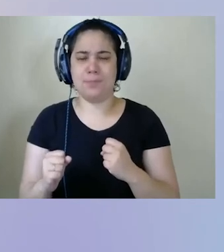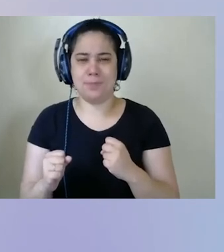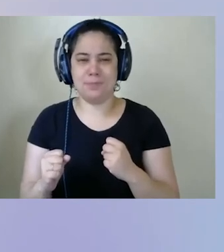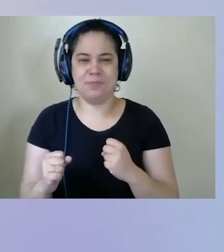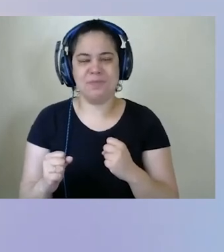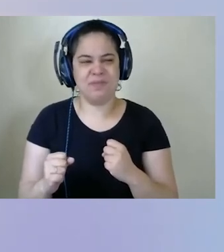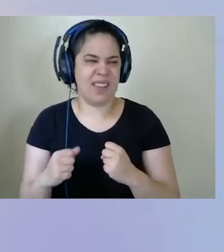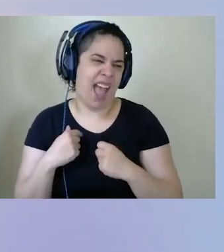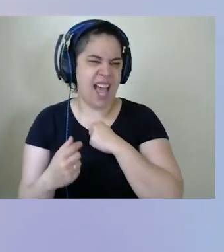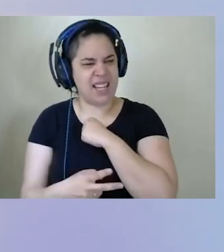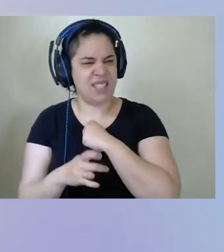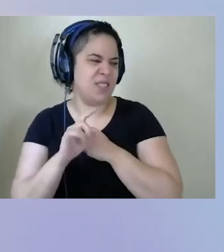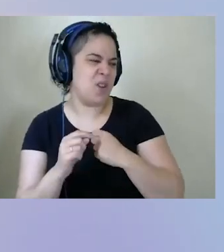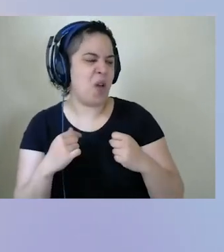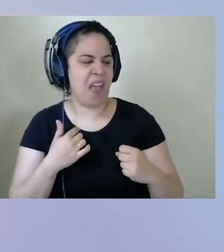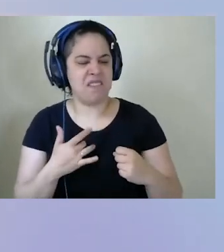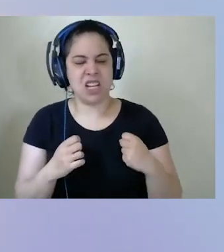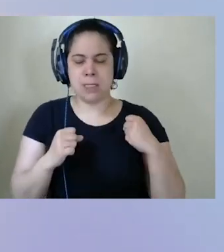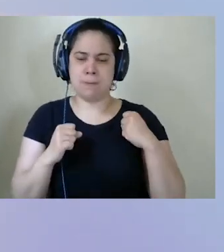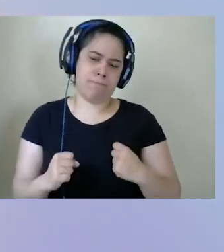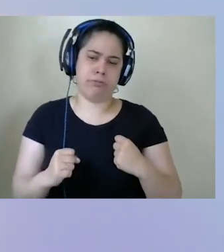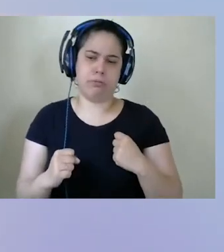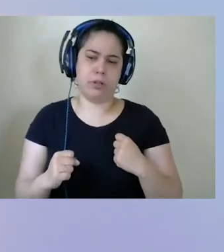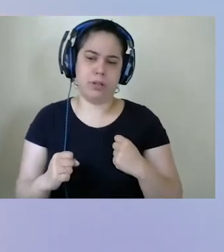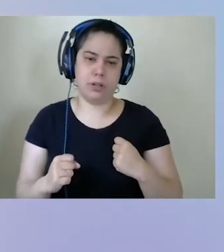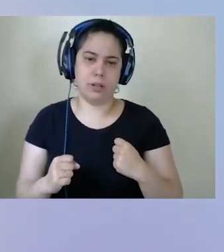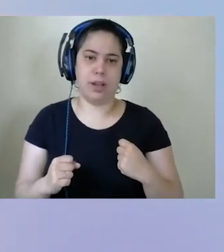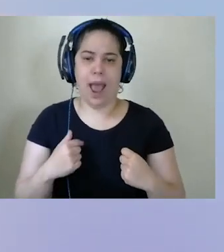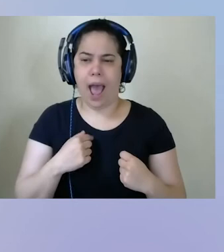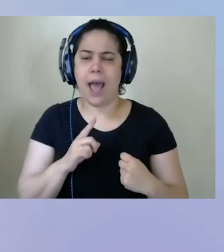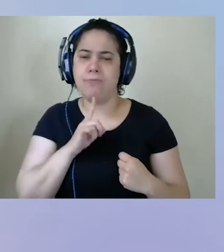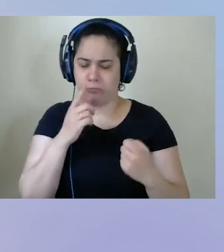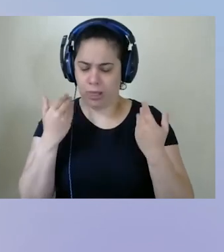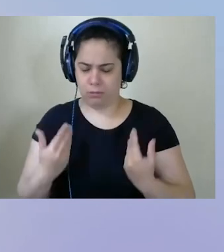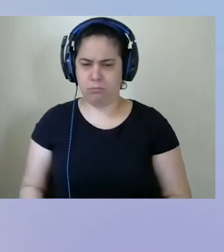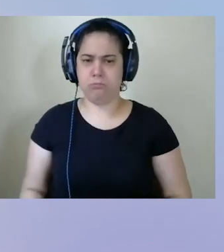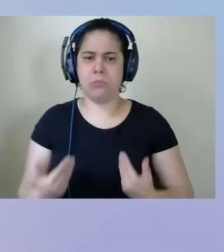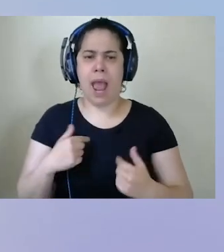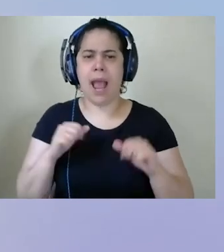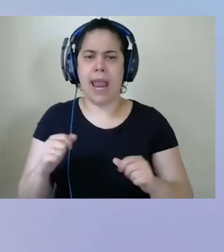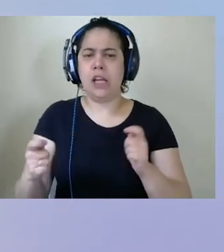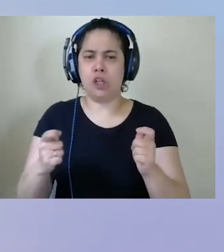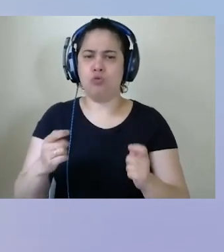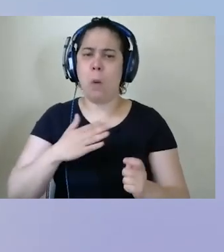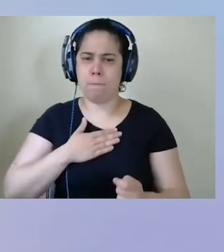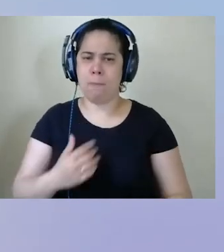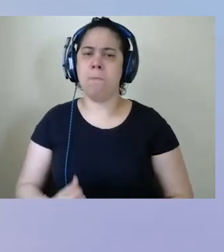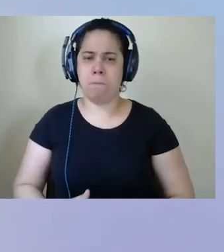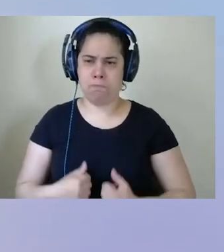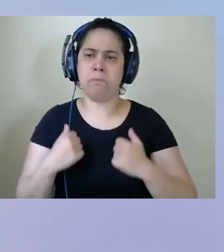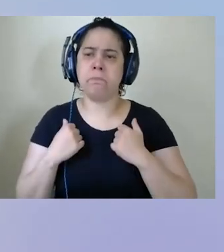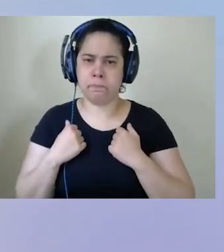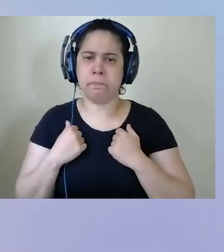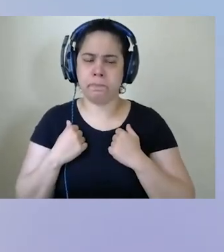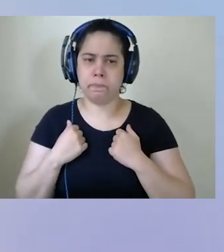And so the sense that they exist and that they are agents in their own being, where